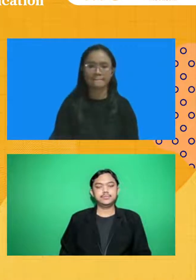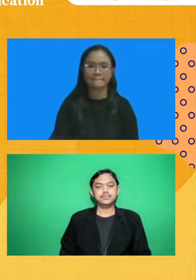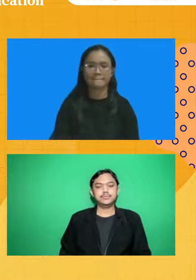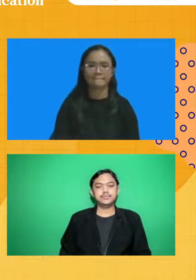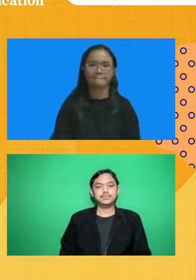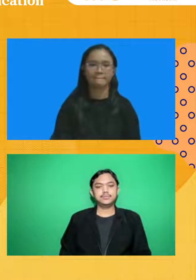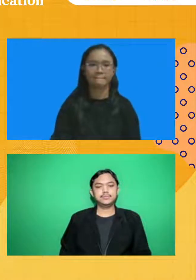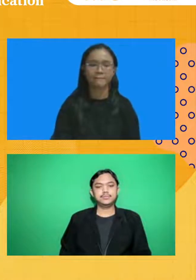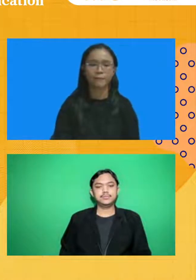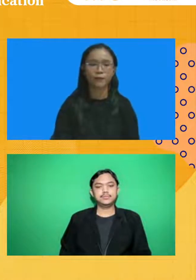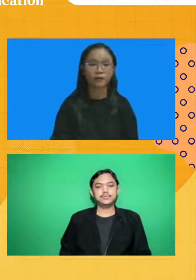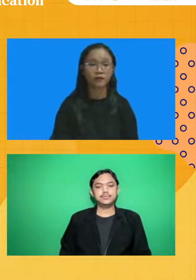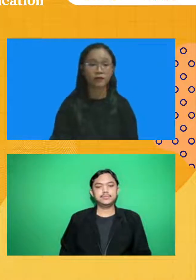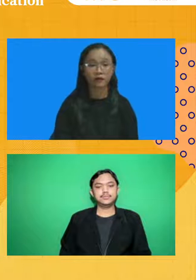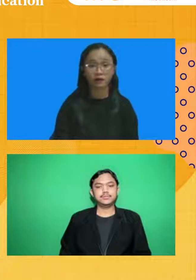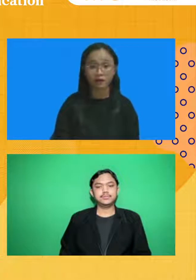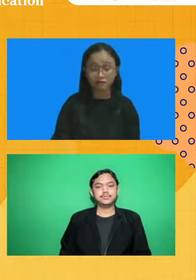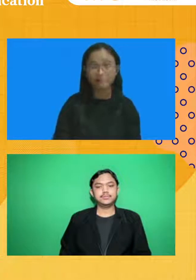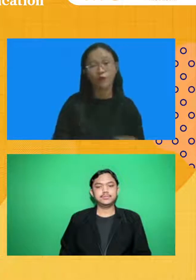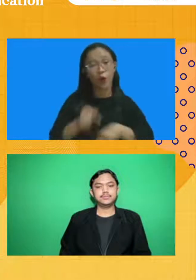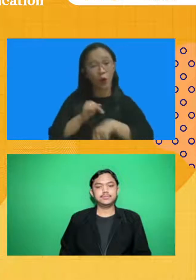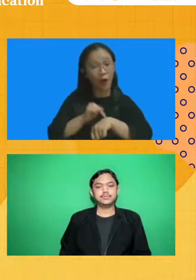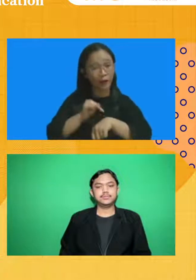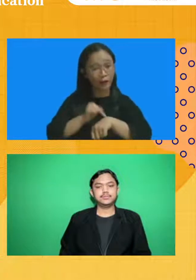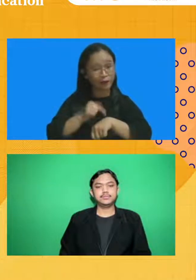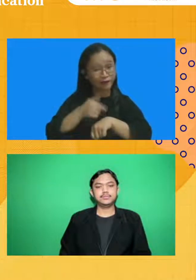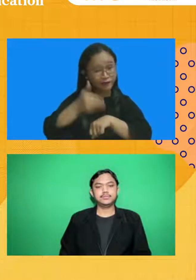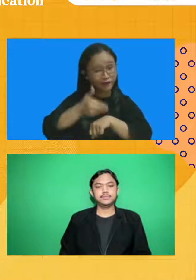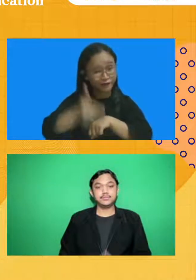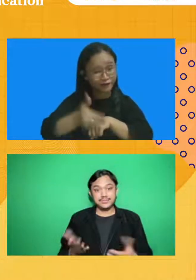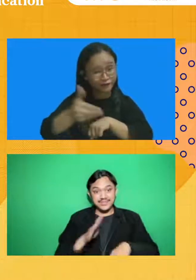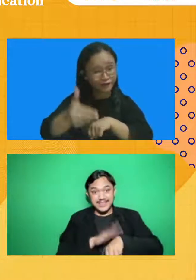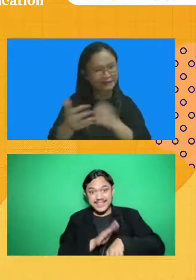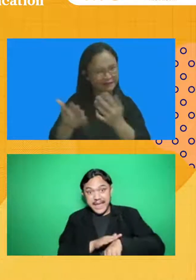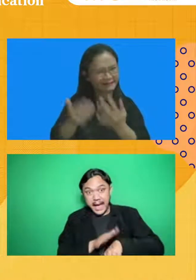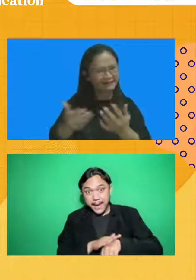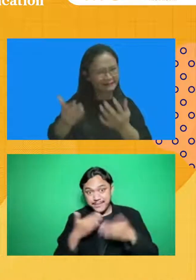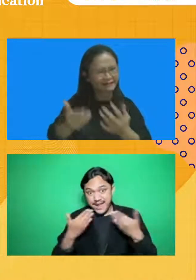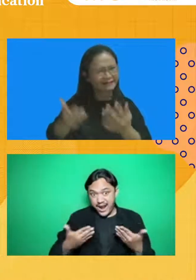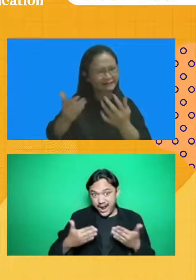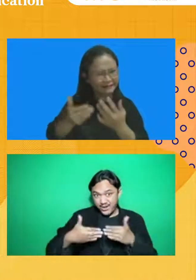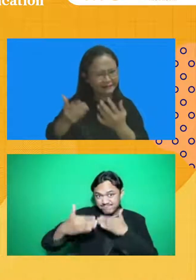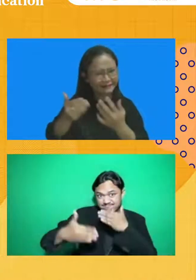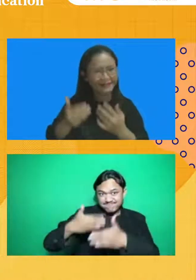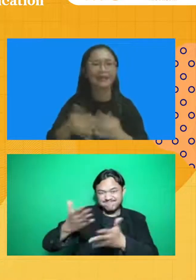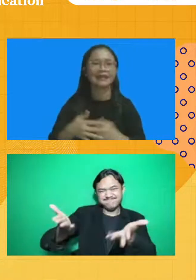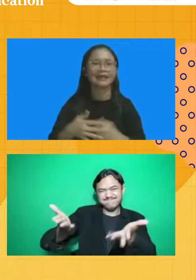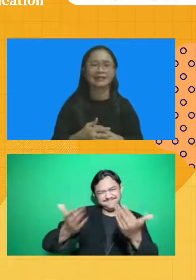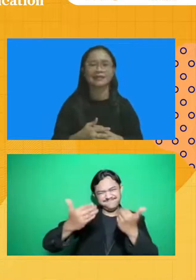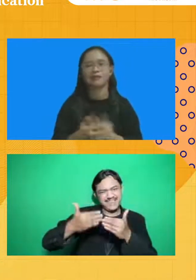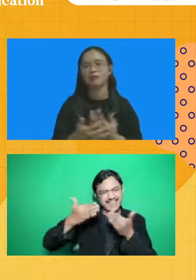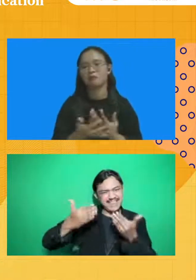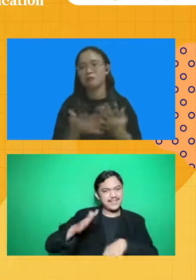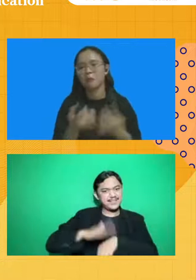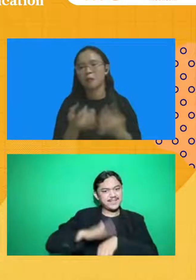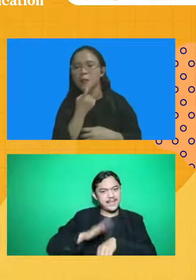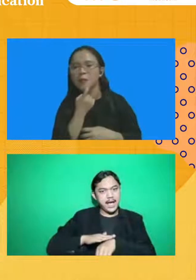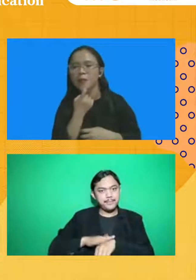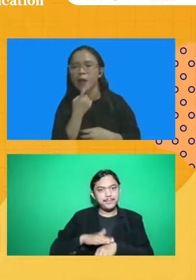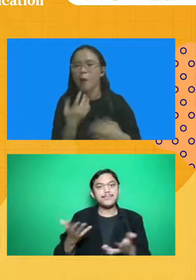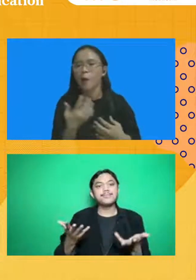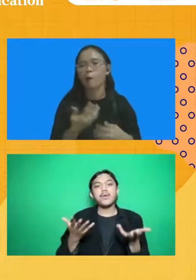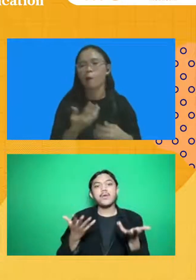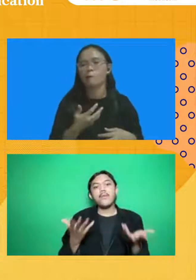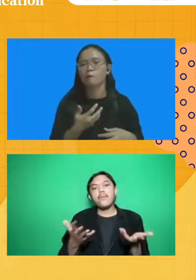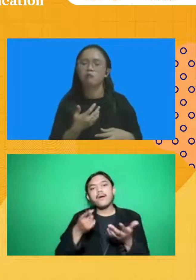We have very limited time. I hope you may all concern about that as well while we are joining breakout